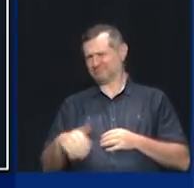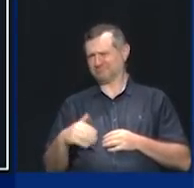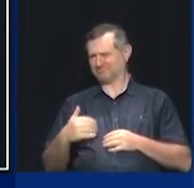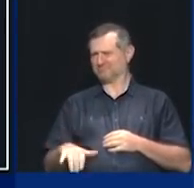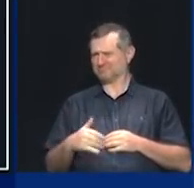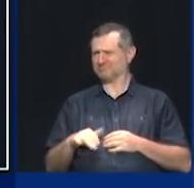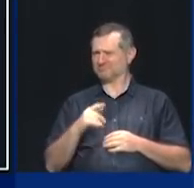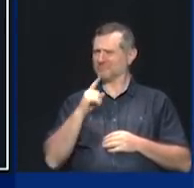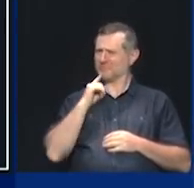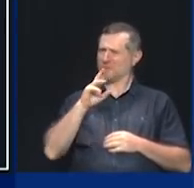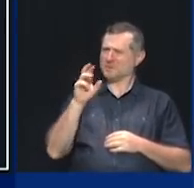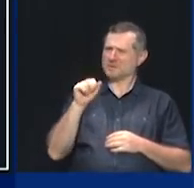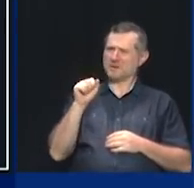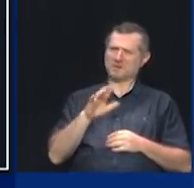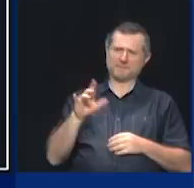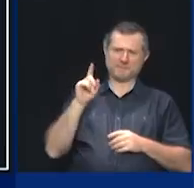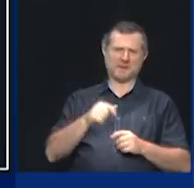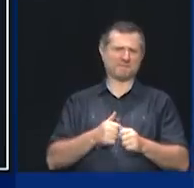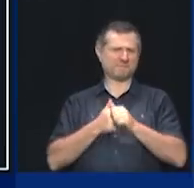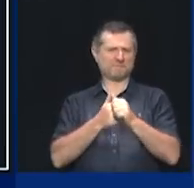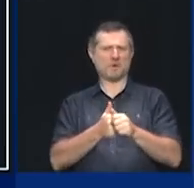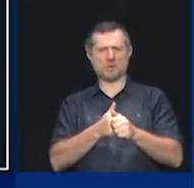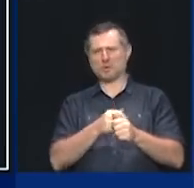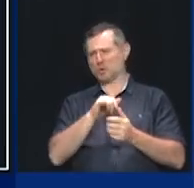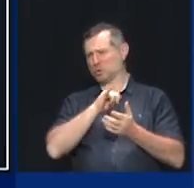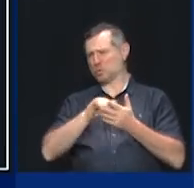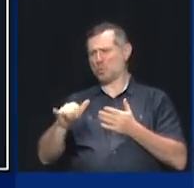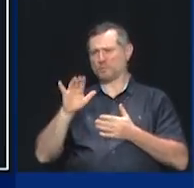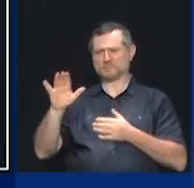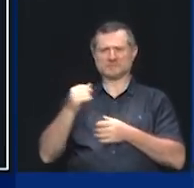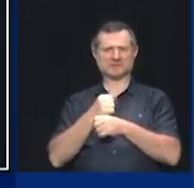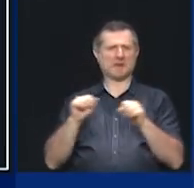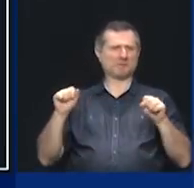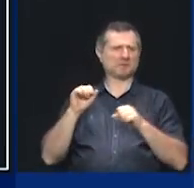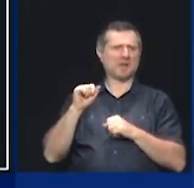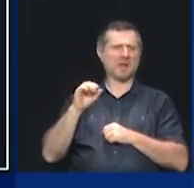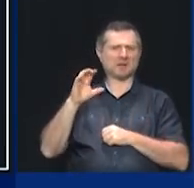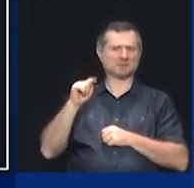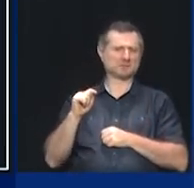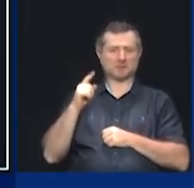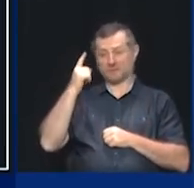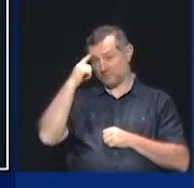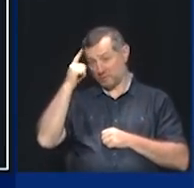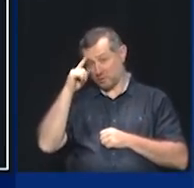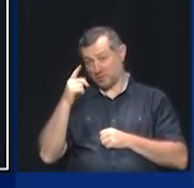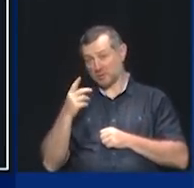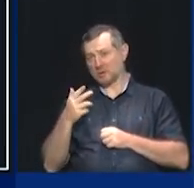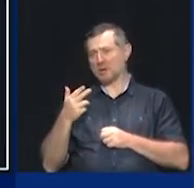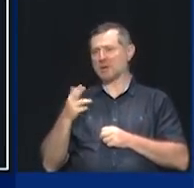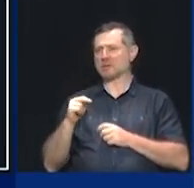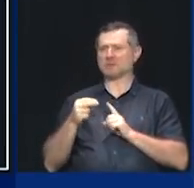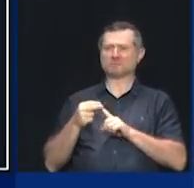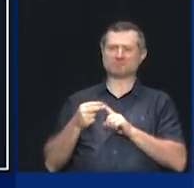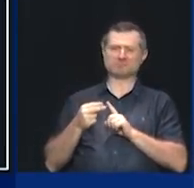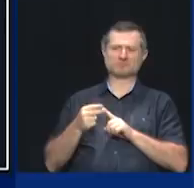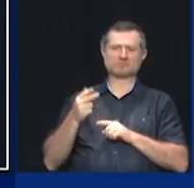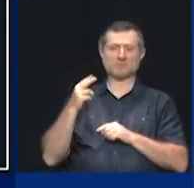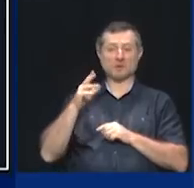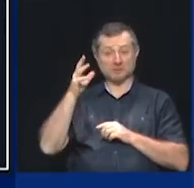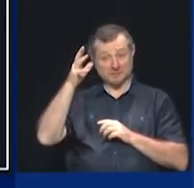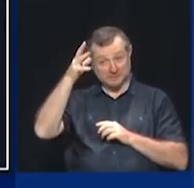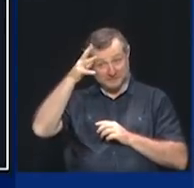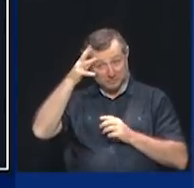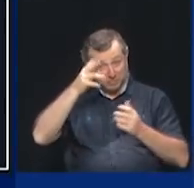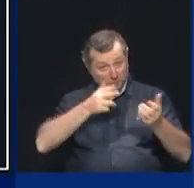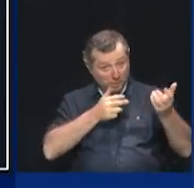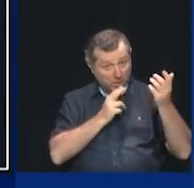now. Why do you need an assault weapon to hunt a deer? Why? Why don't you do